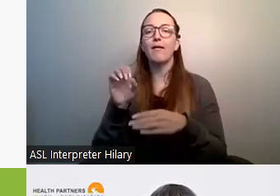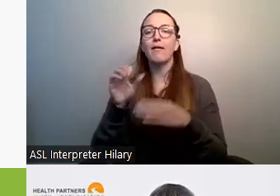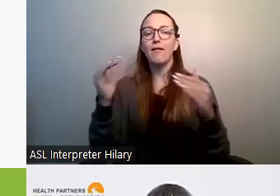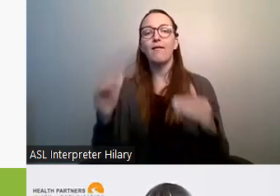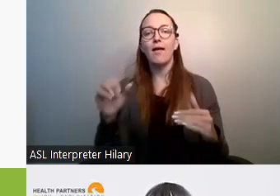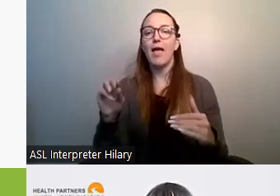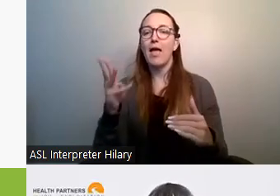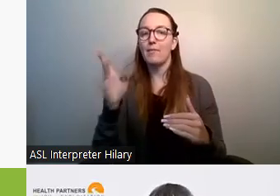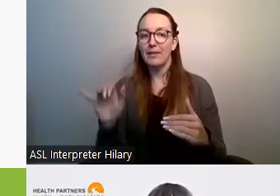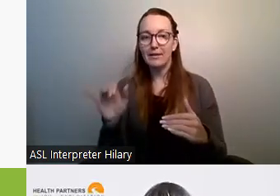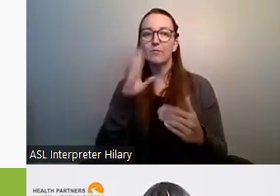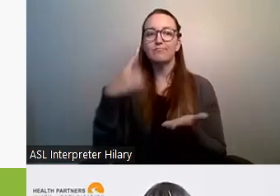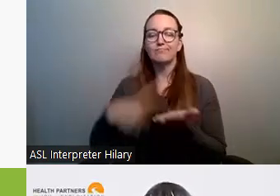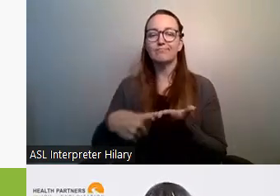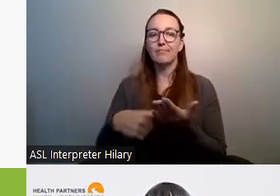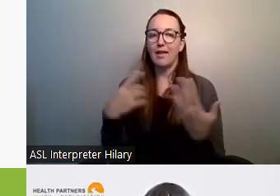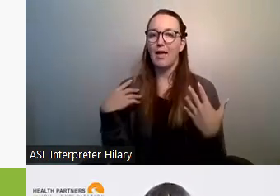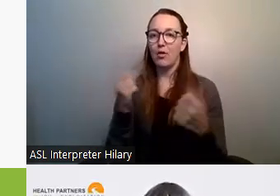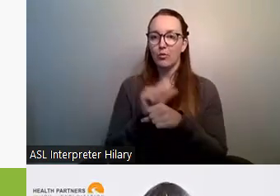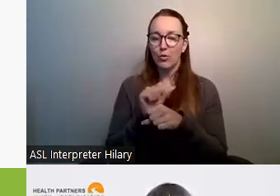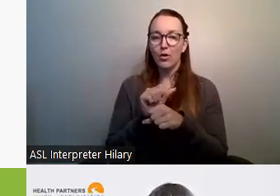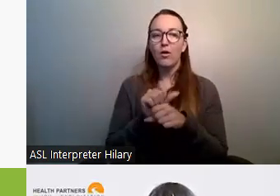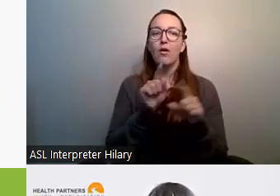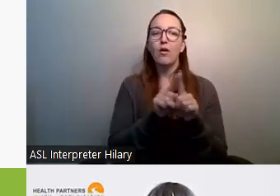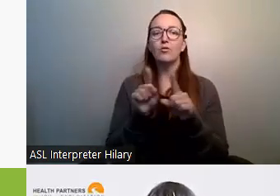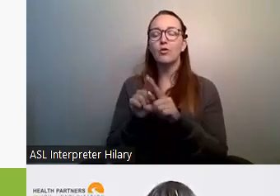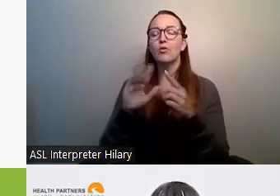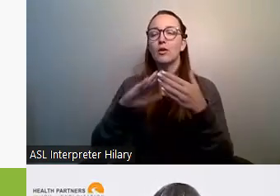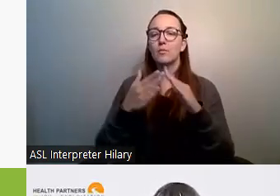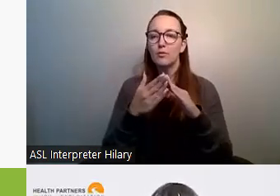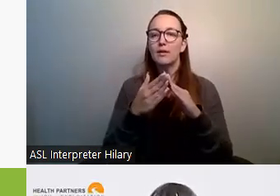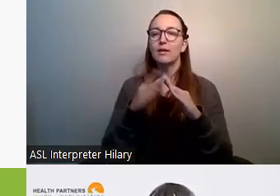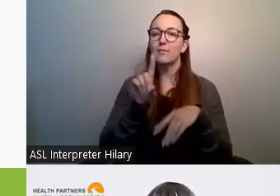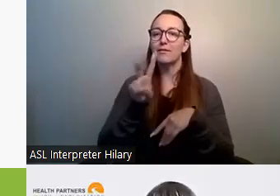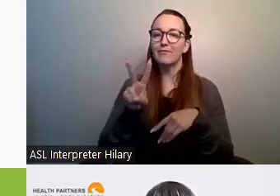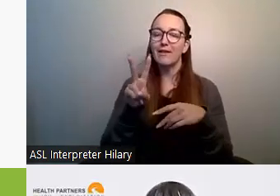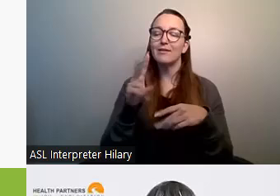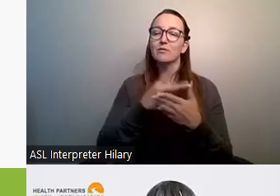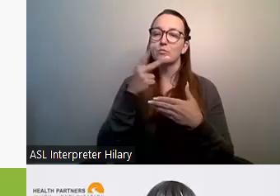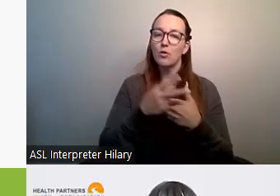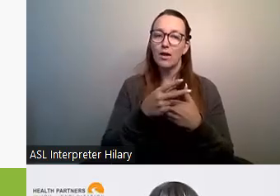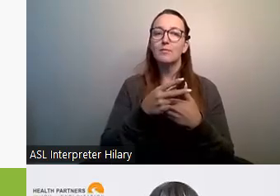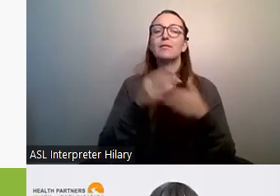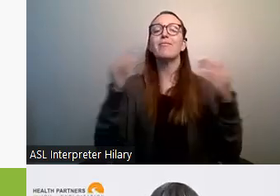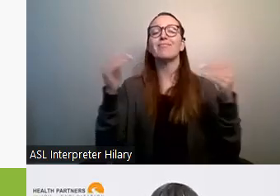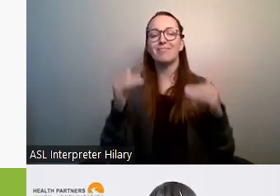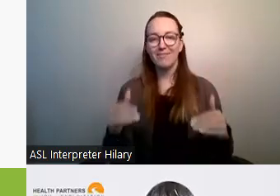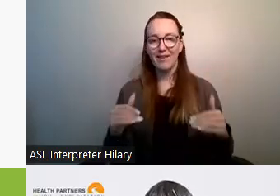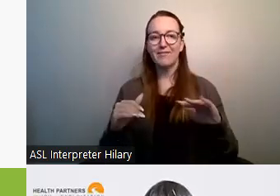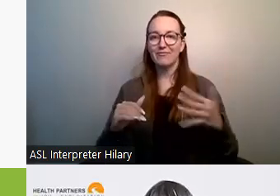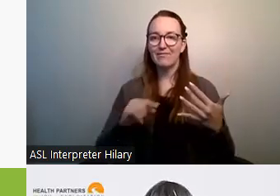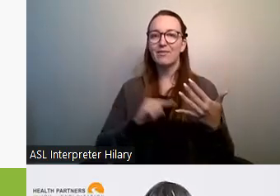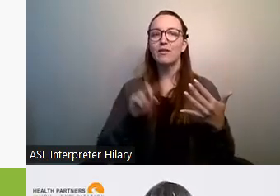health work and community domestic violence program support, followed by Renee, who will share her domestic